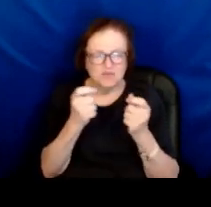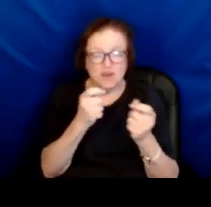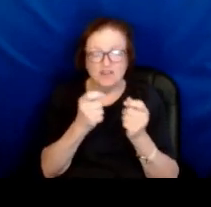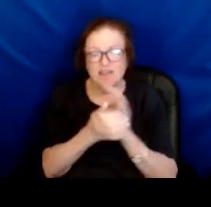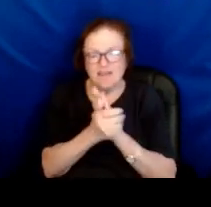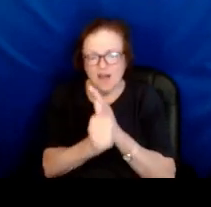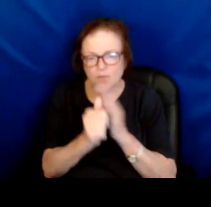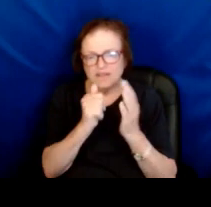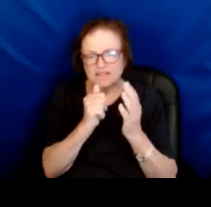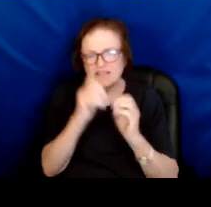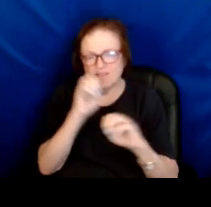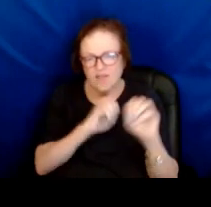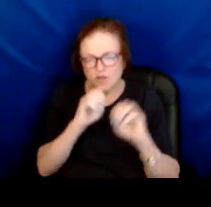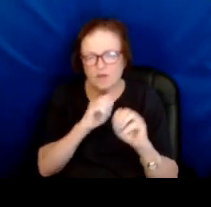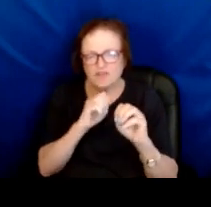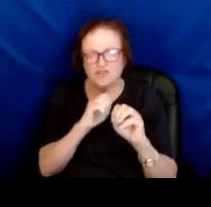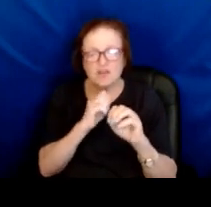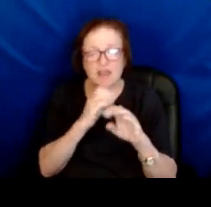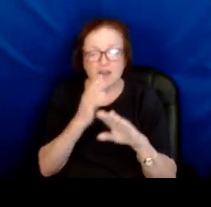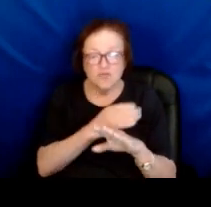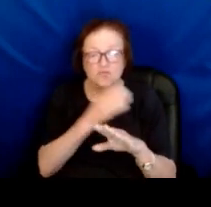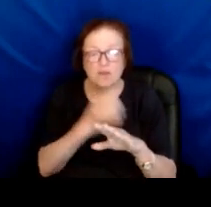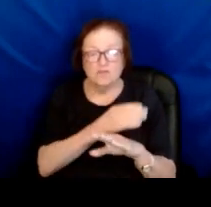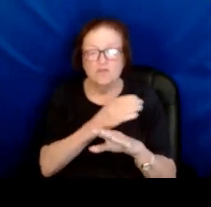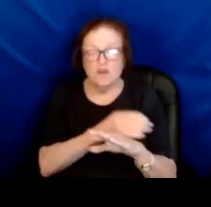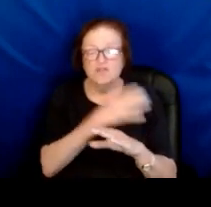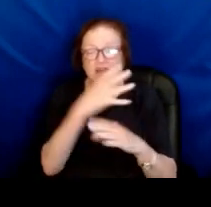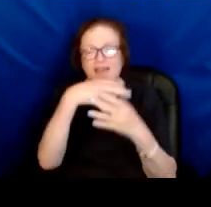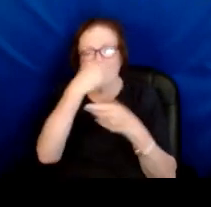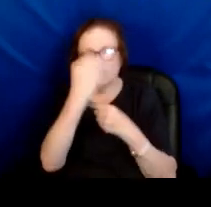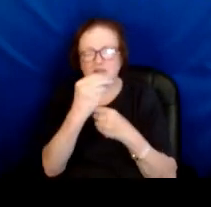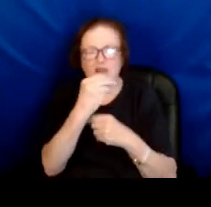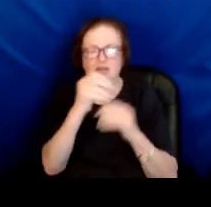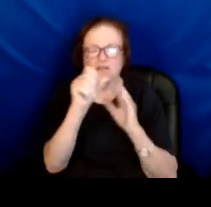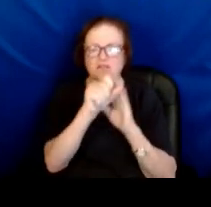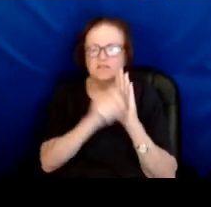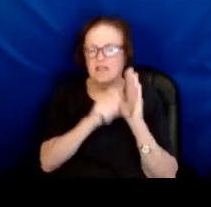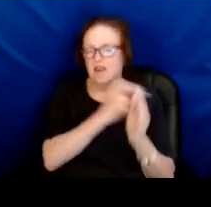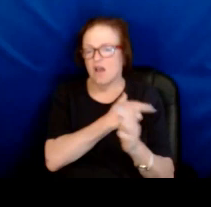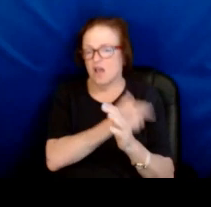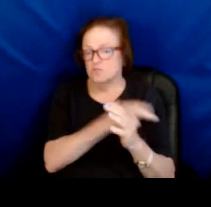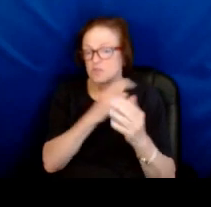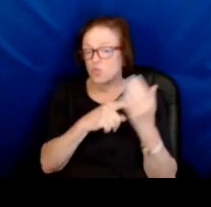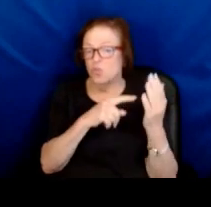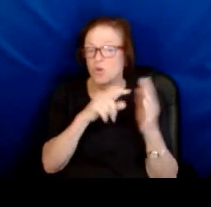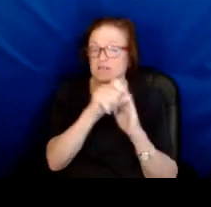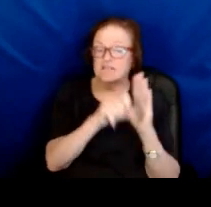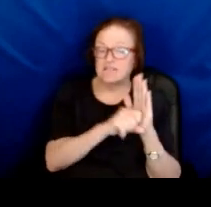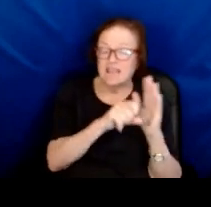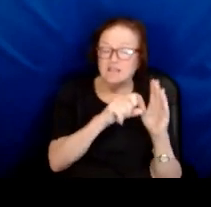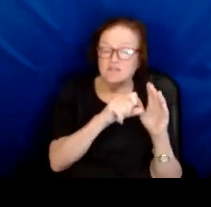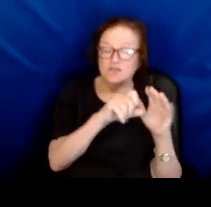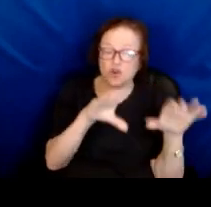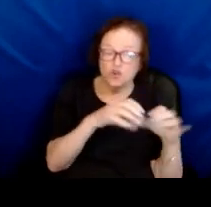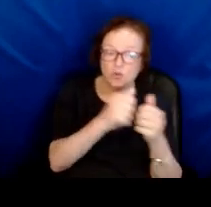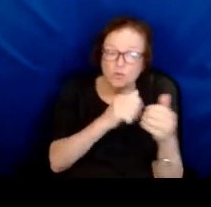evaluation and restoration done outside of state hospitals. So trying to look at what states are doing in community and jail-based evaluations